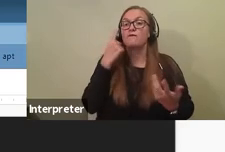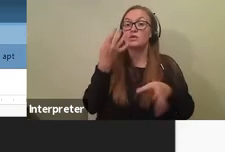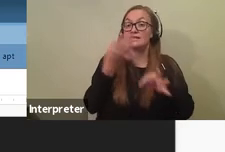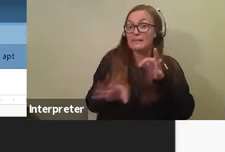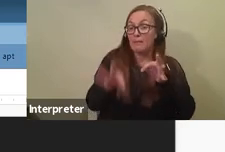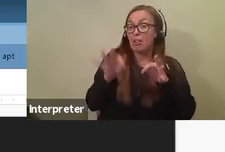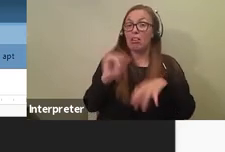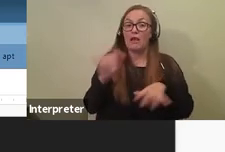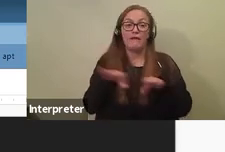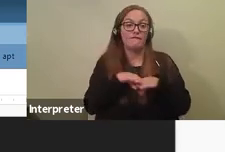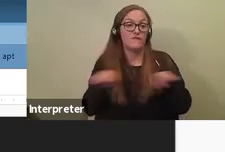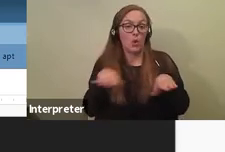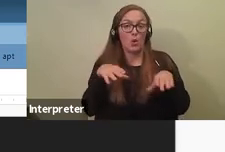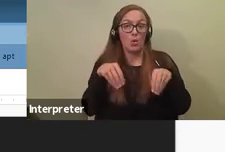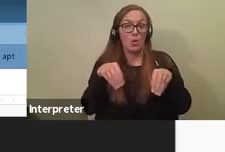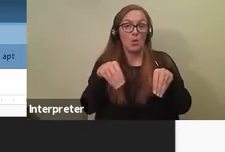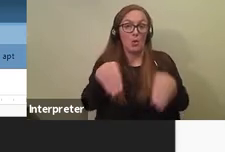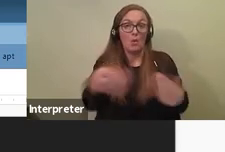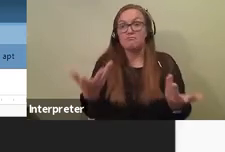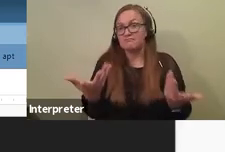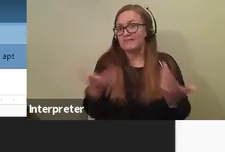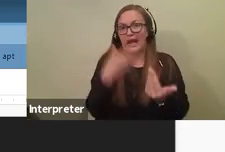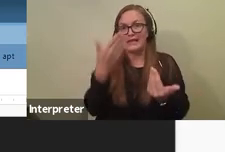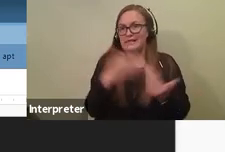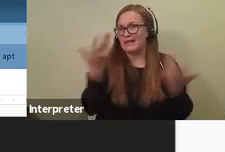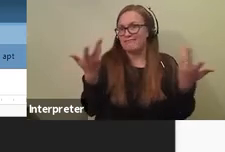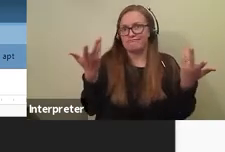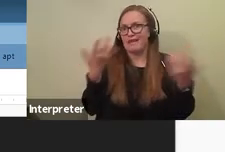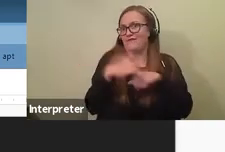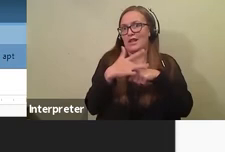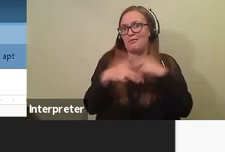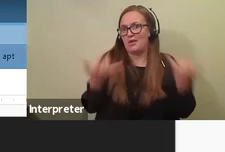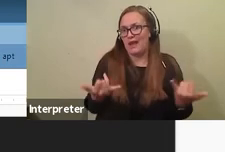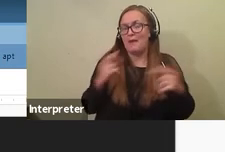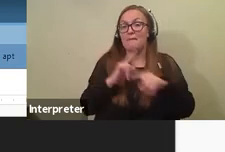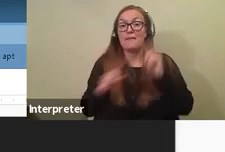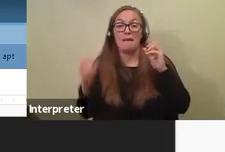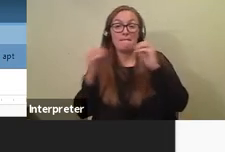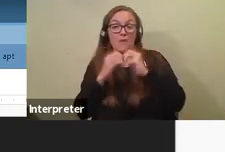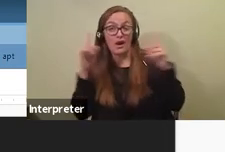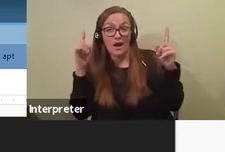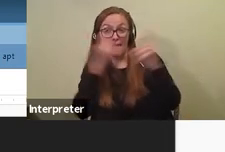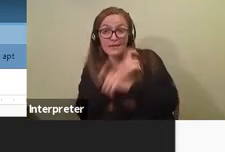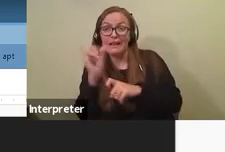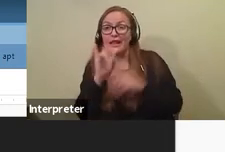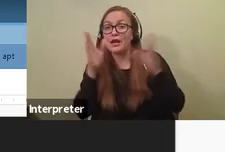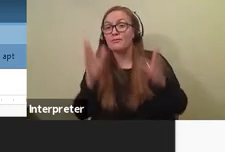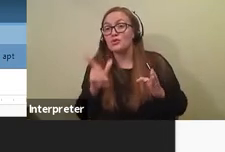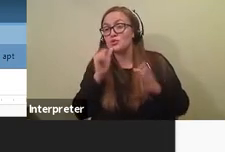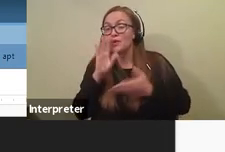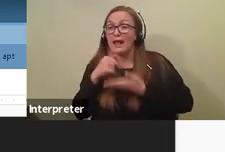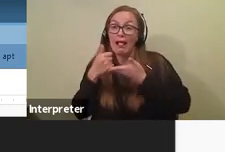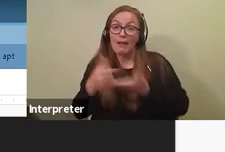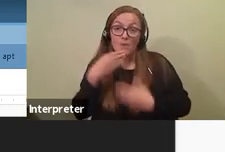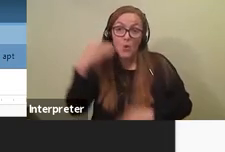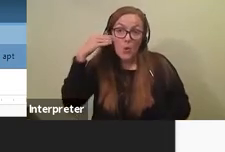floor, that's already here, you know, but for more difficult tasks like a general person who would help you out around the house, that's probably